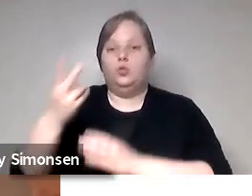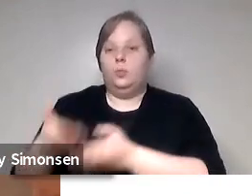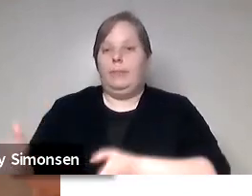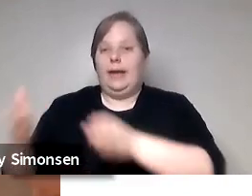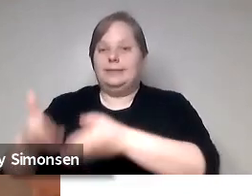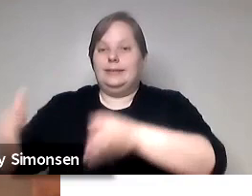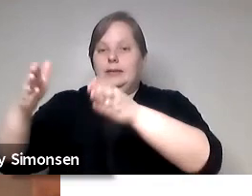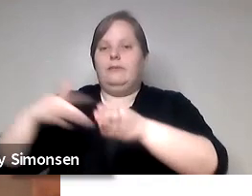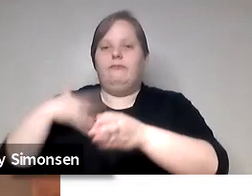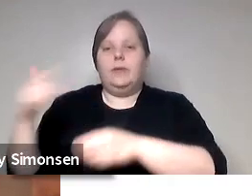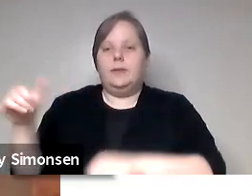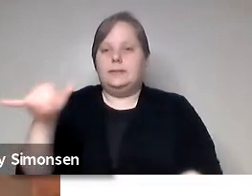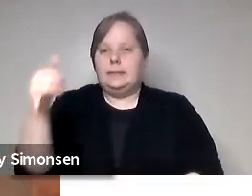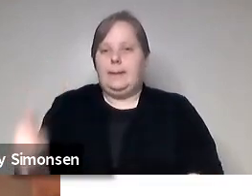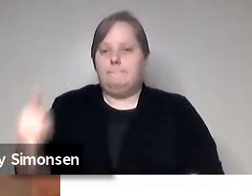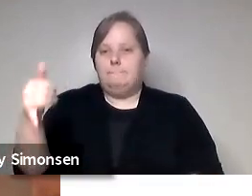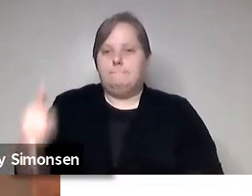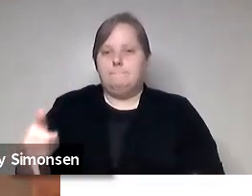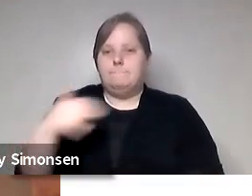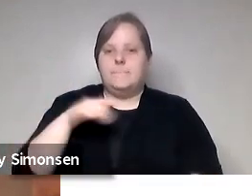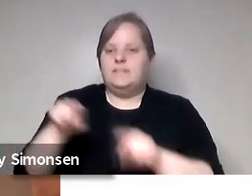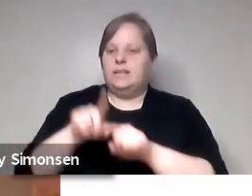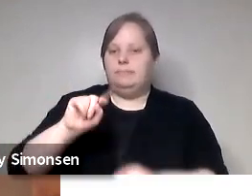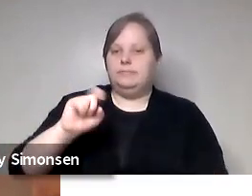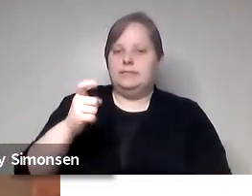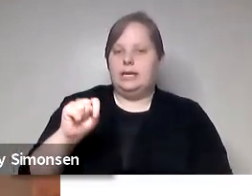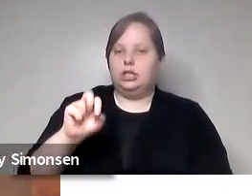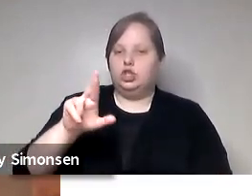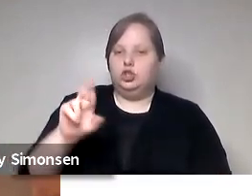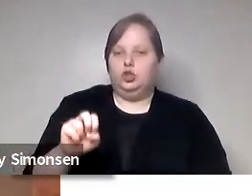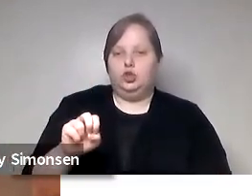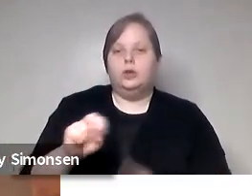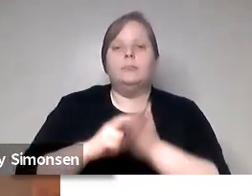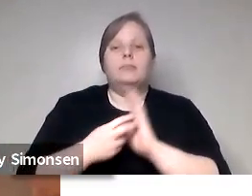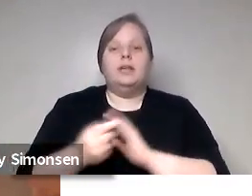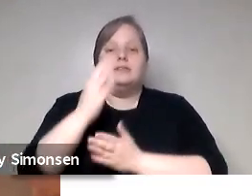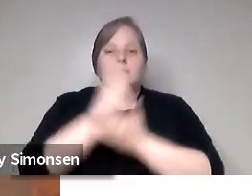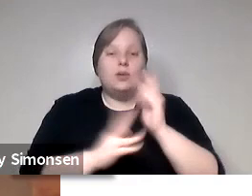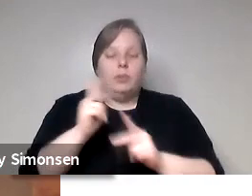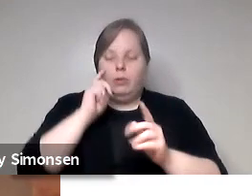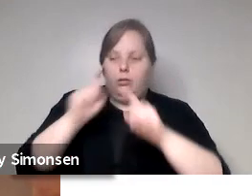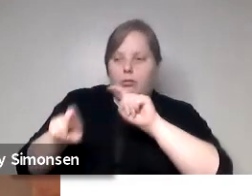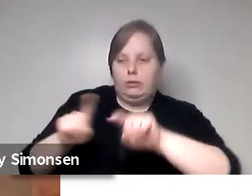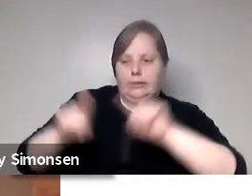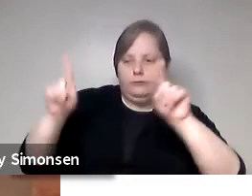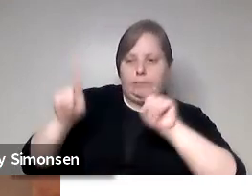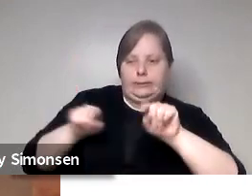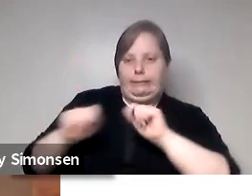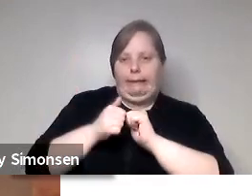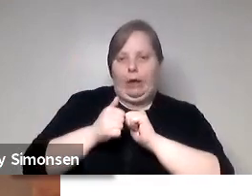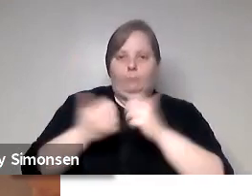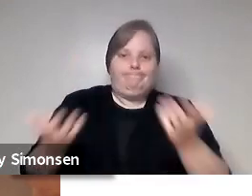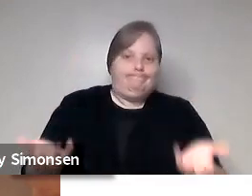same texture, and it will not be an easy task for some people to identify the difference between the